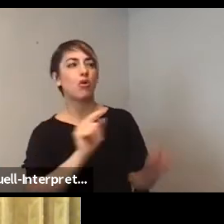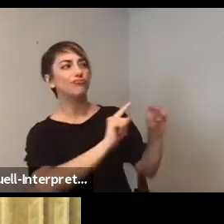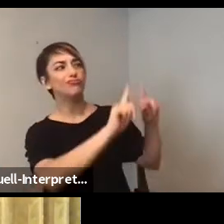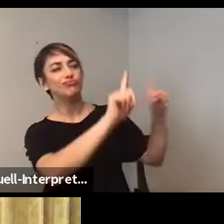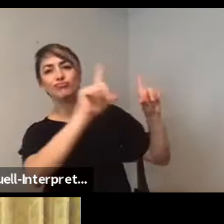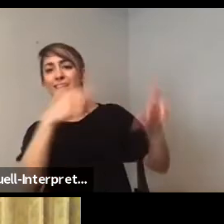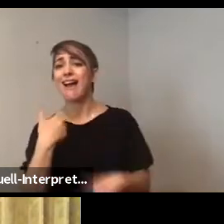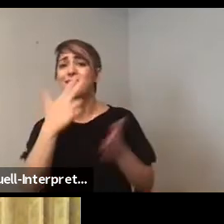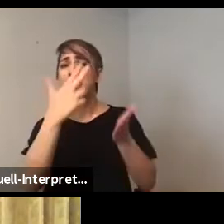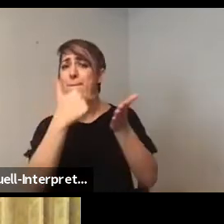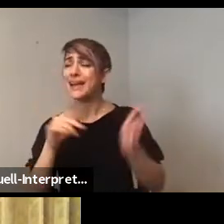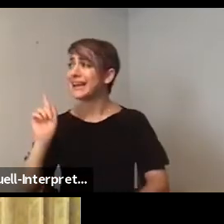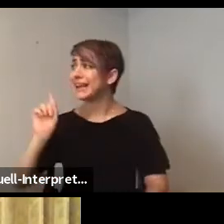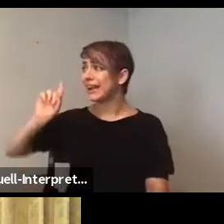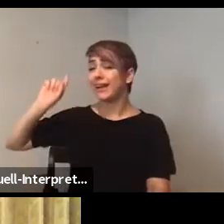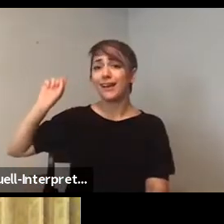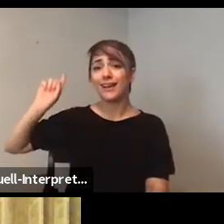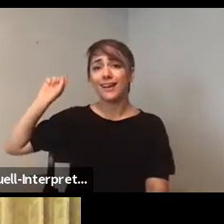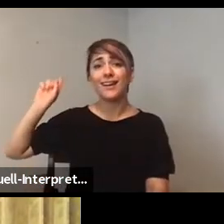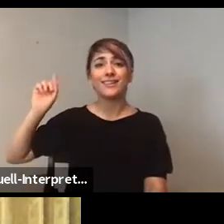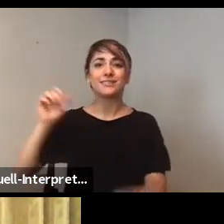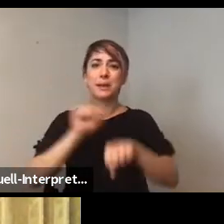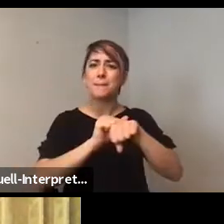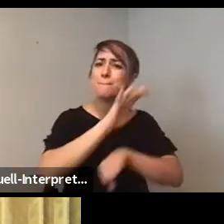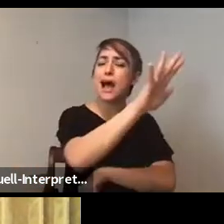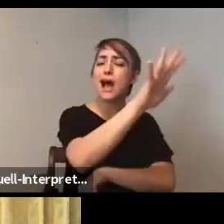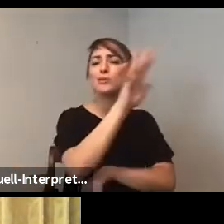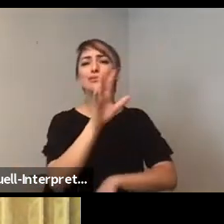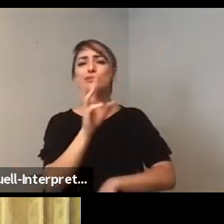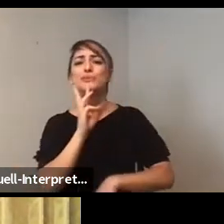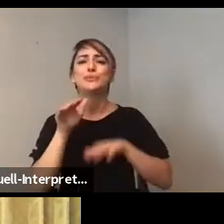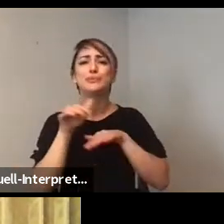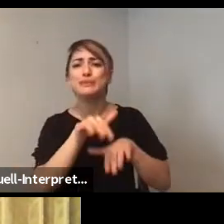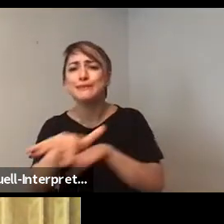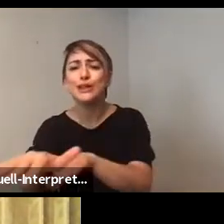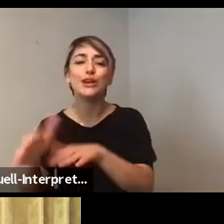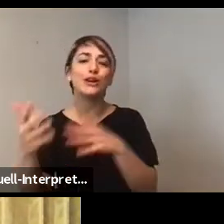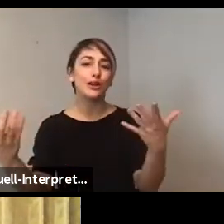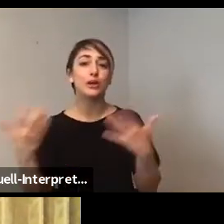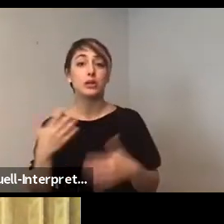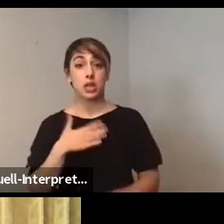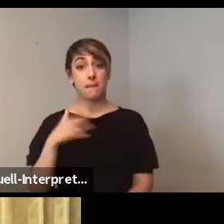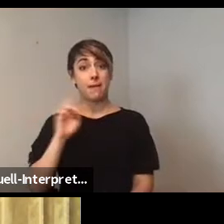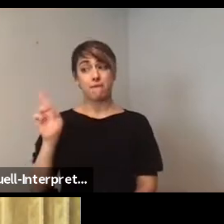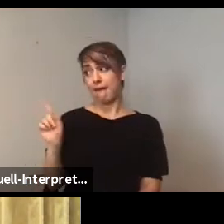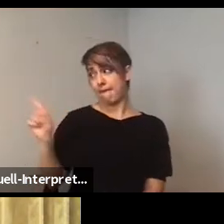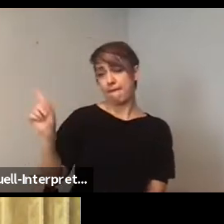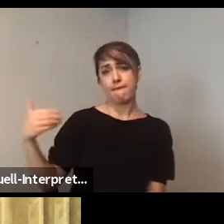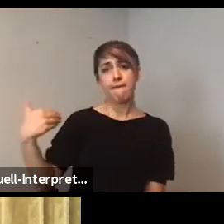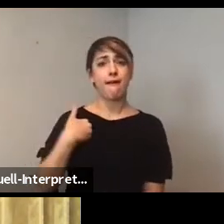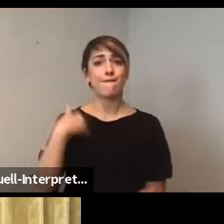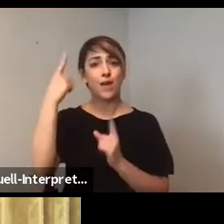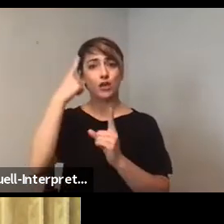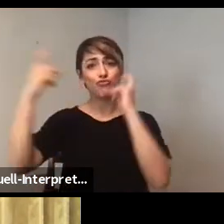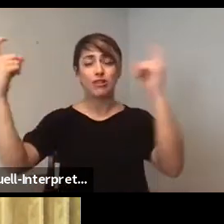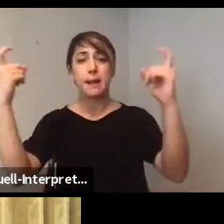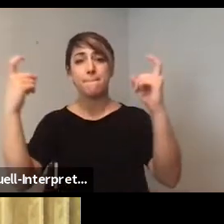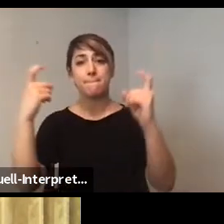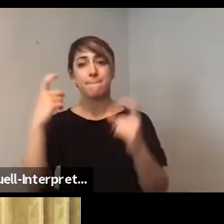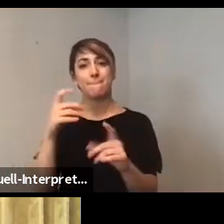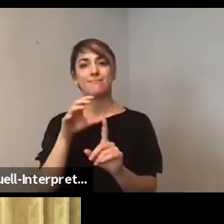mountains and river behind me, and to my right there is a dream catcher